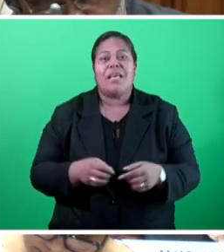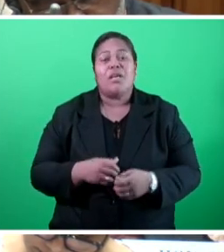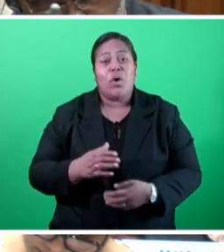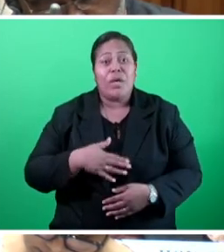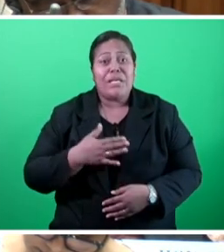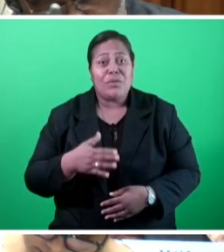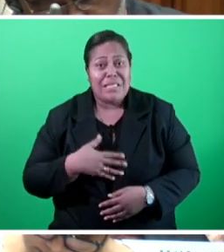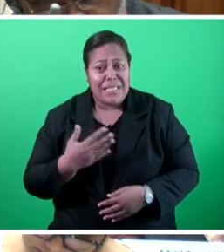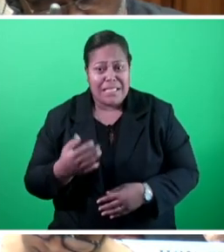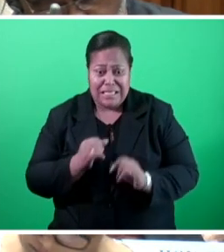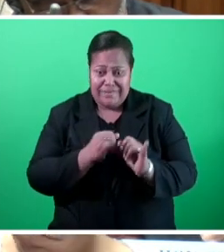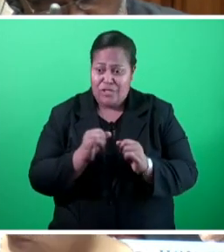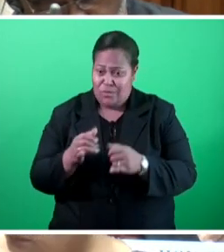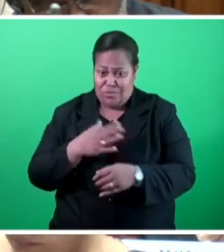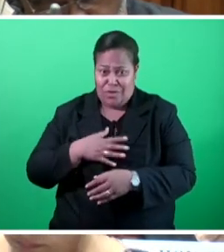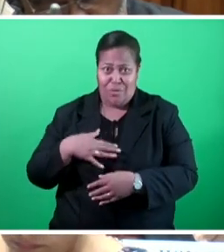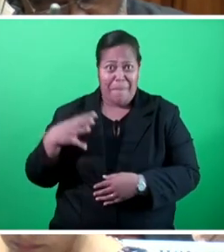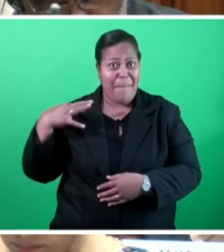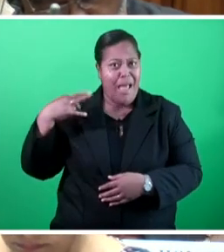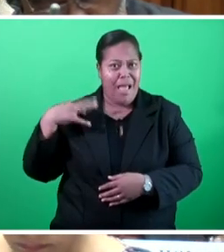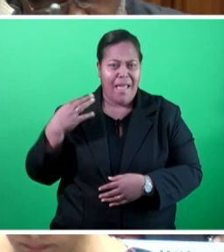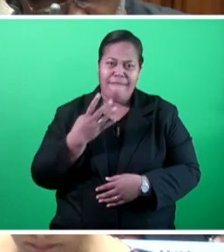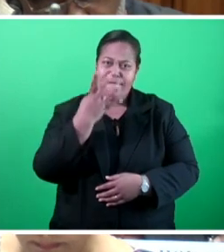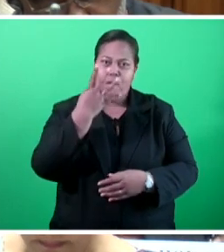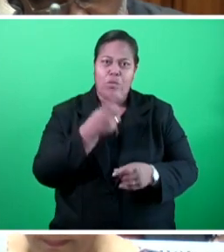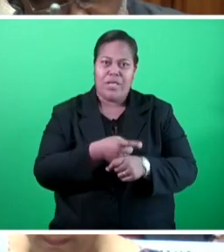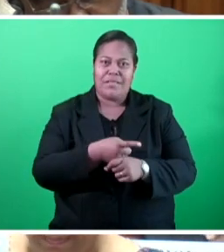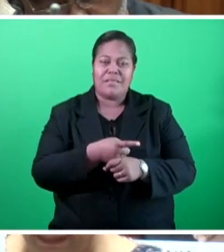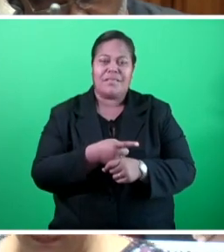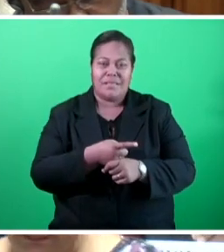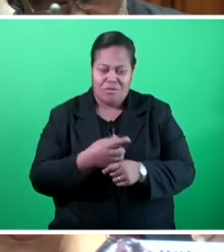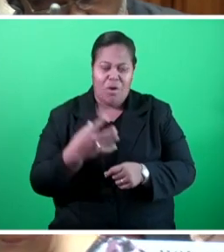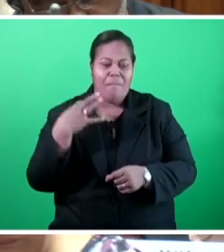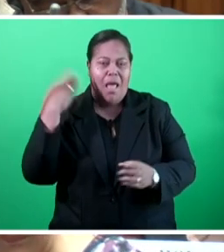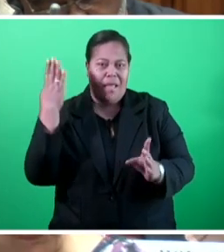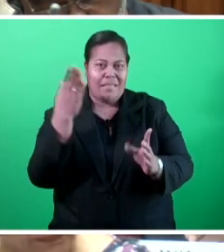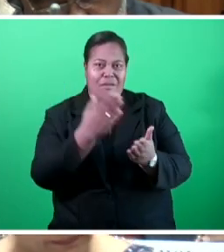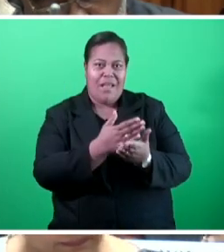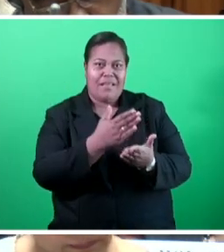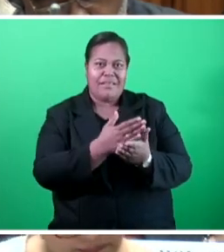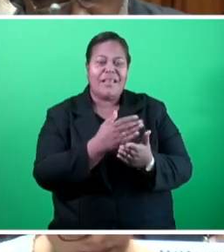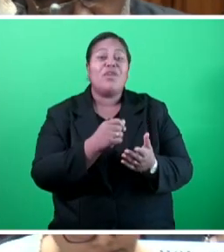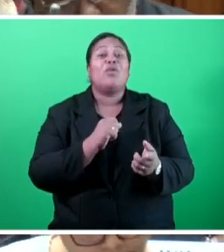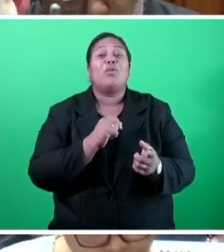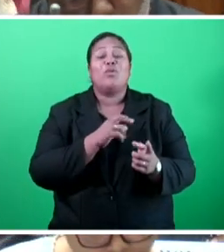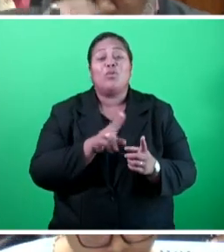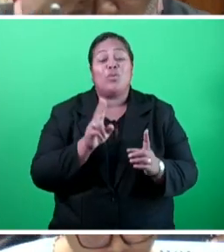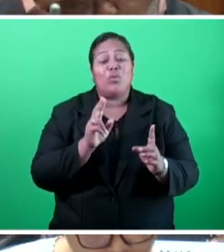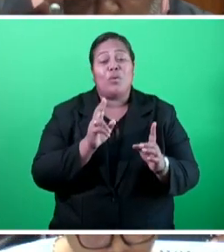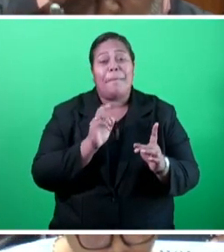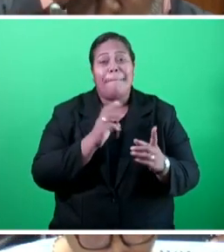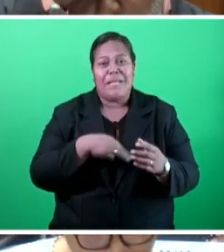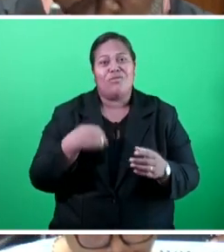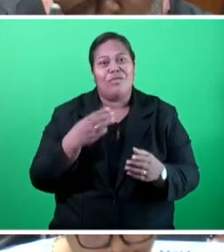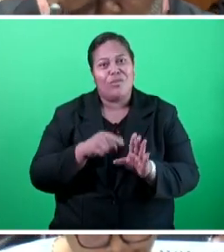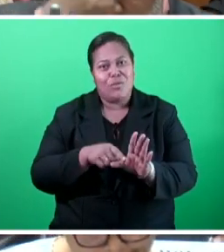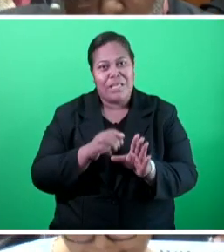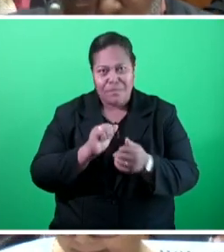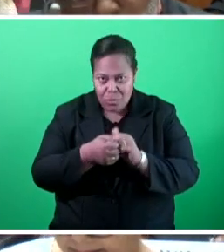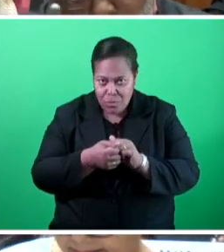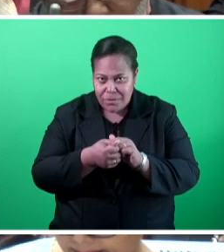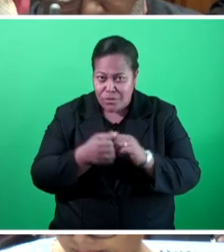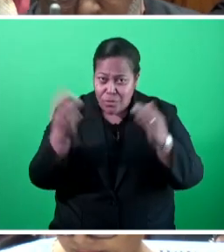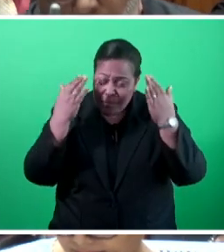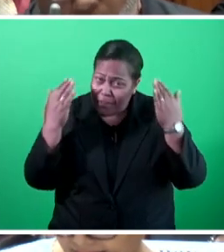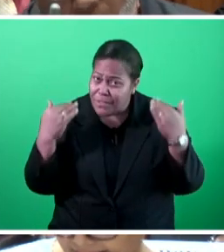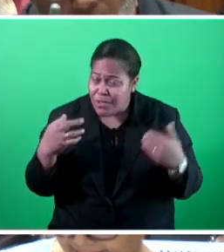Mr. Speaker, sir, to apply directly to the Permanent Secretary of Ministry of Youth and Sports. Mr. Speaker, sir, two